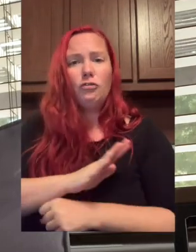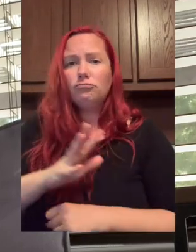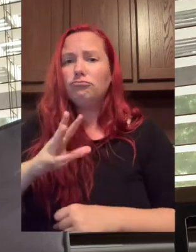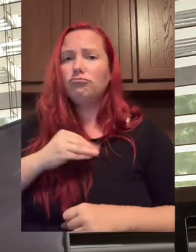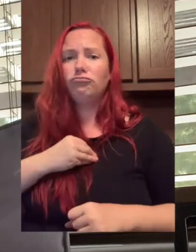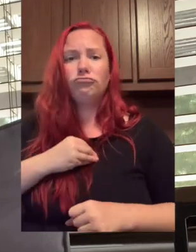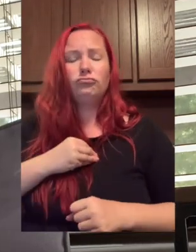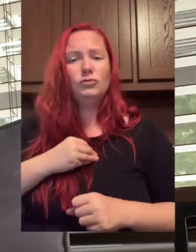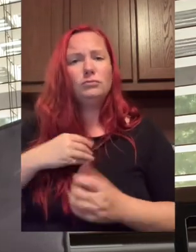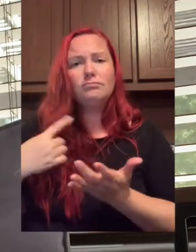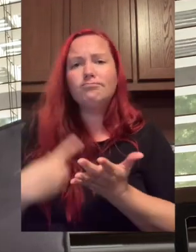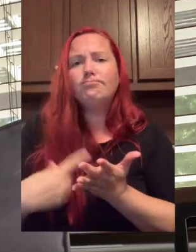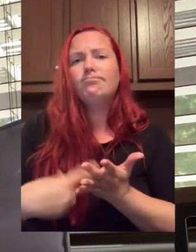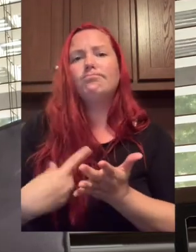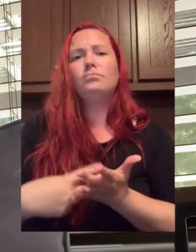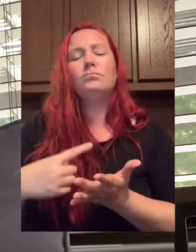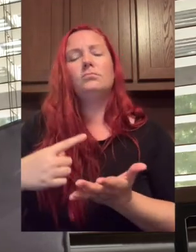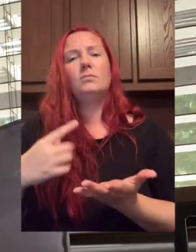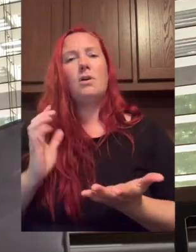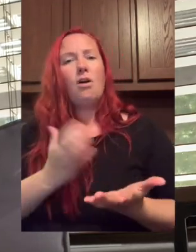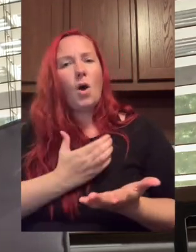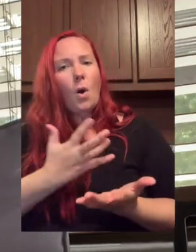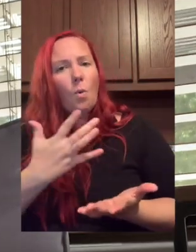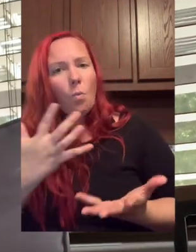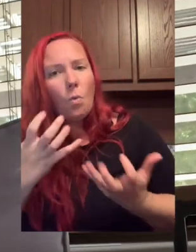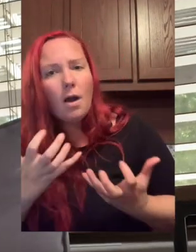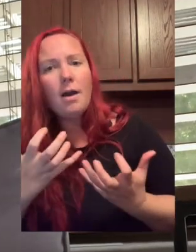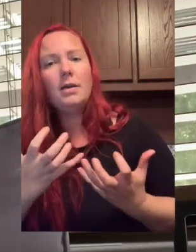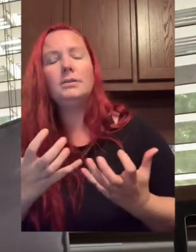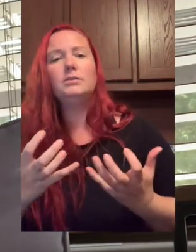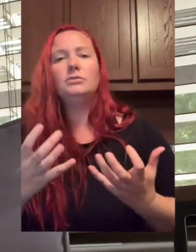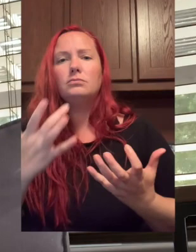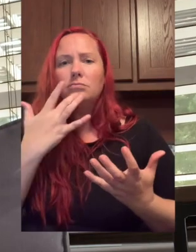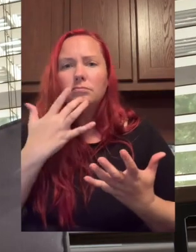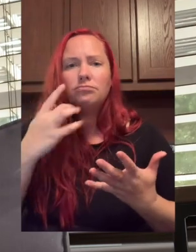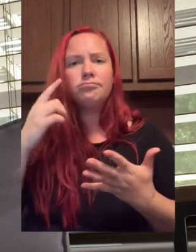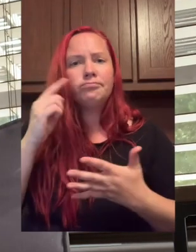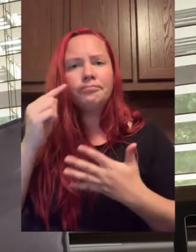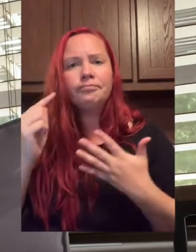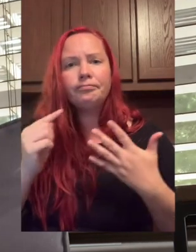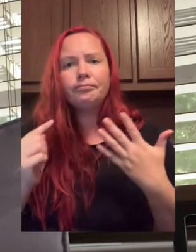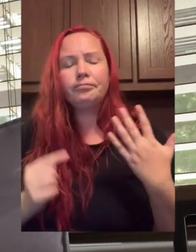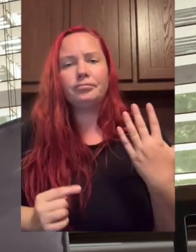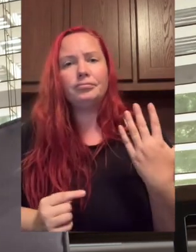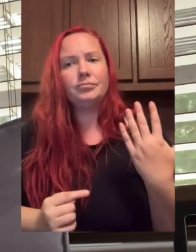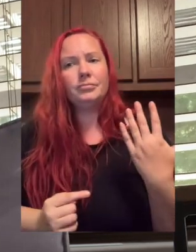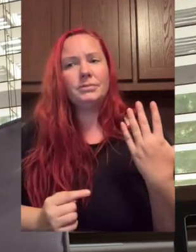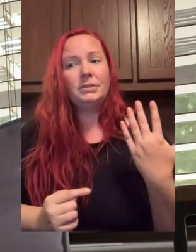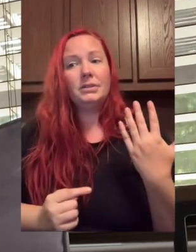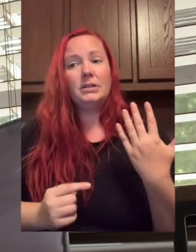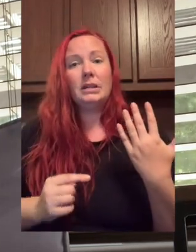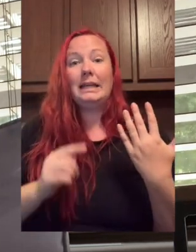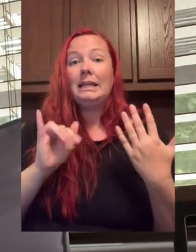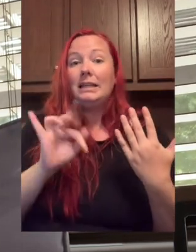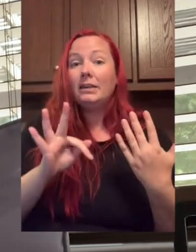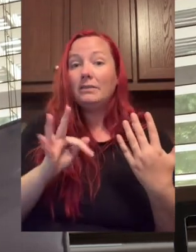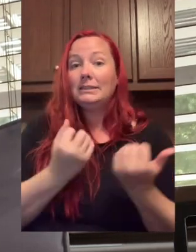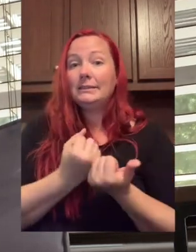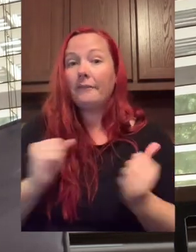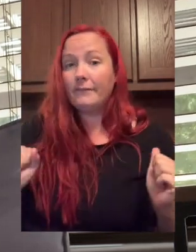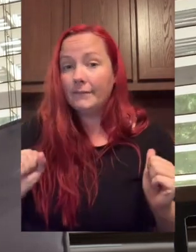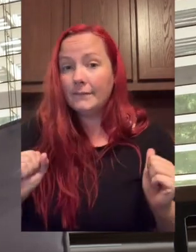happiness. So I want to say potentially that many of our partners would be completely